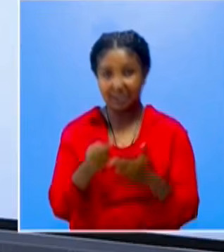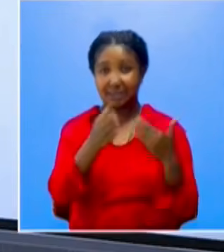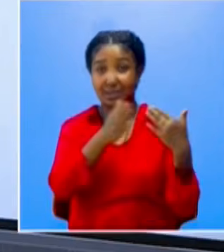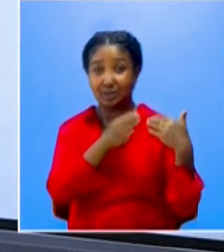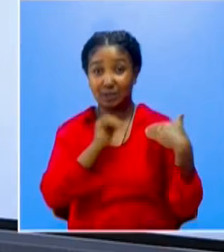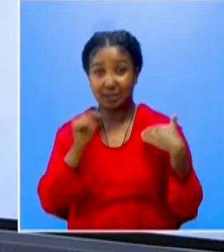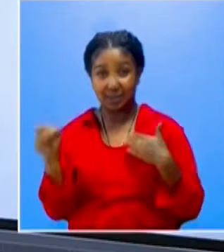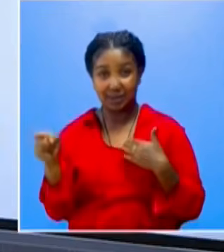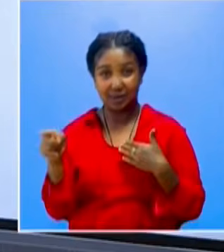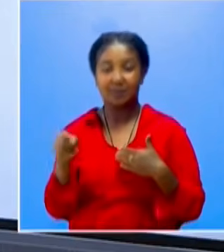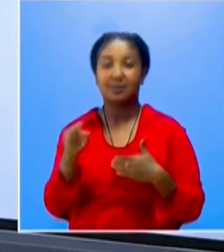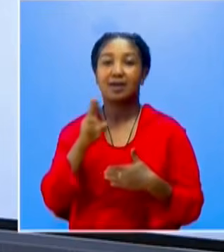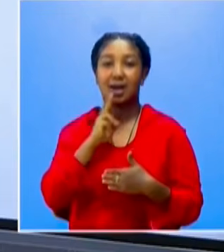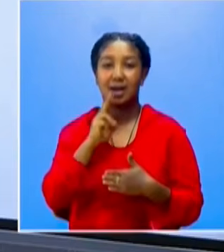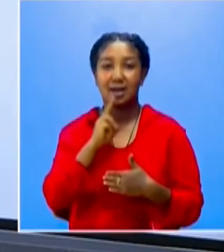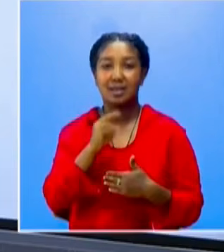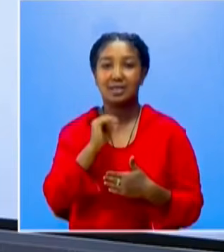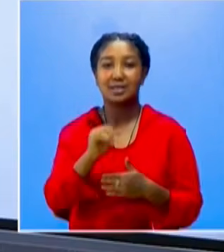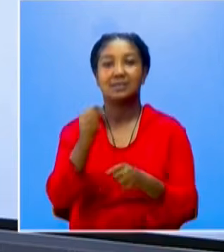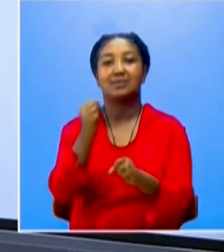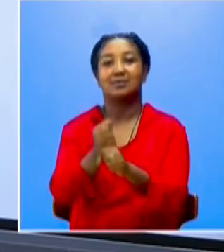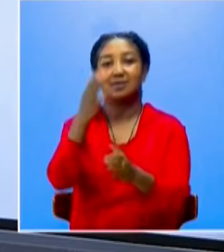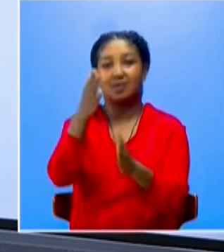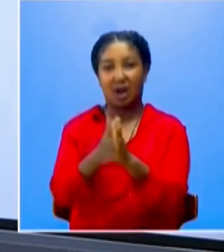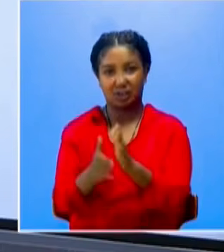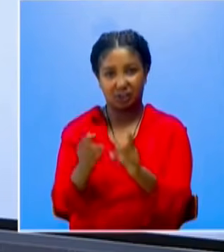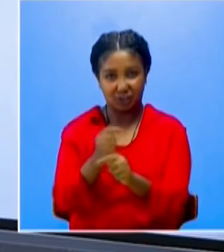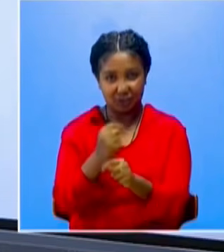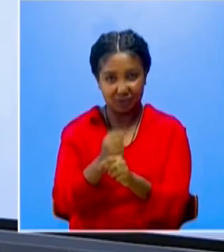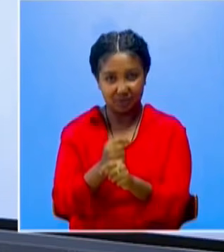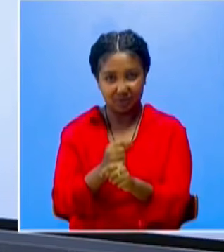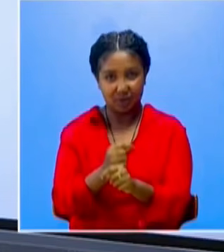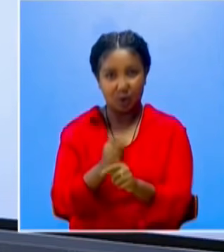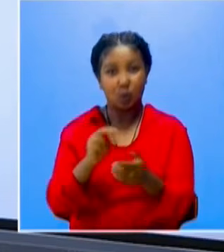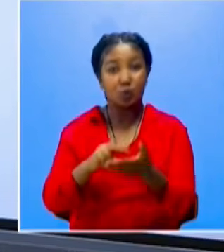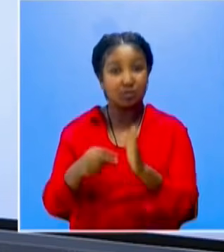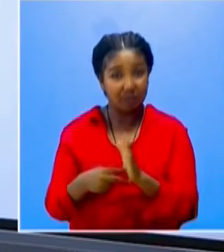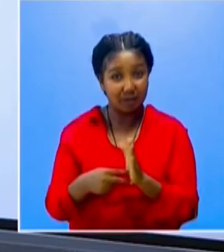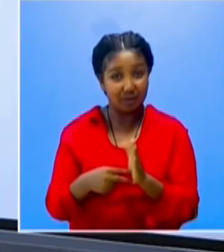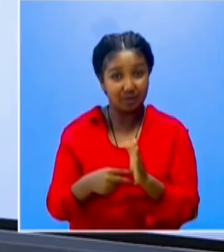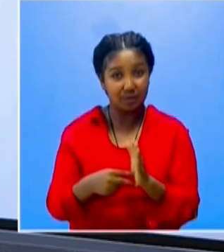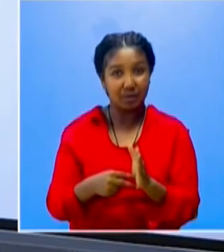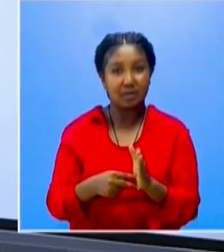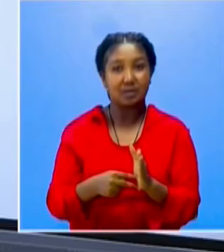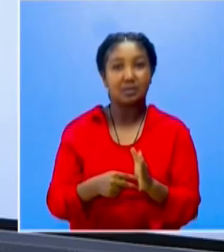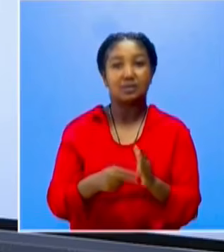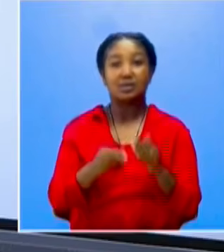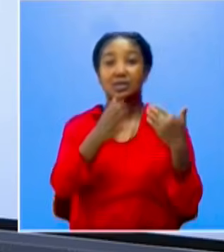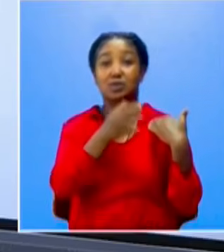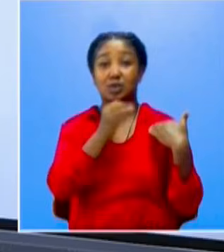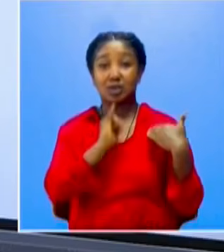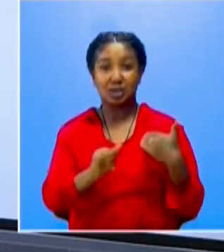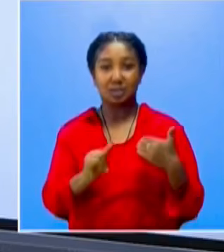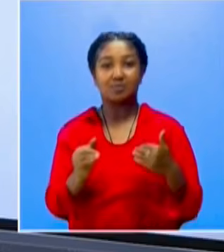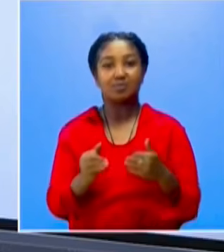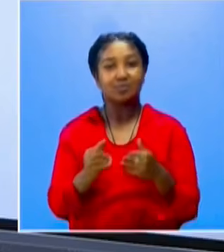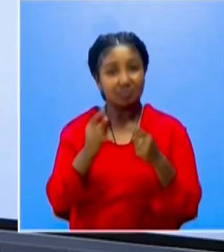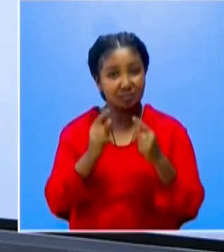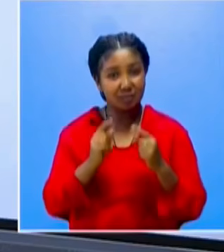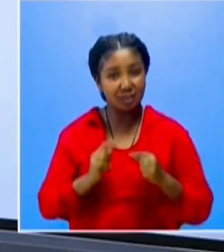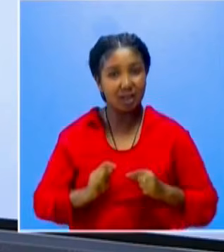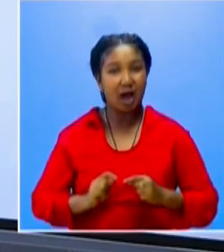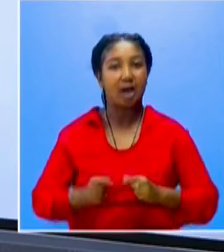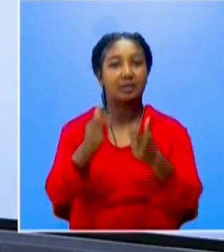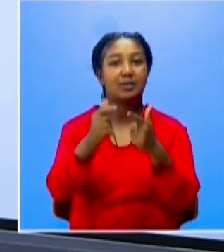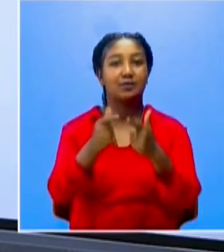subject here, Helen, is the doer of the action, which means since the subject is active